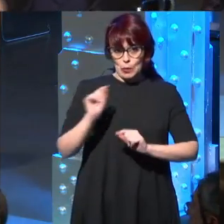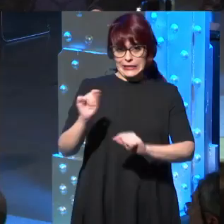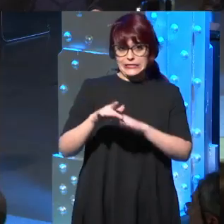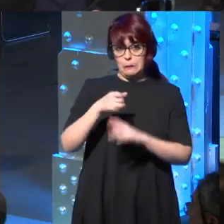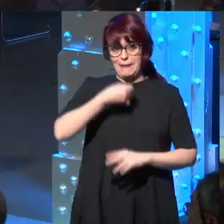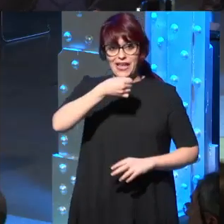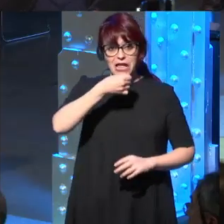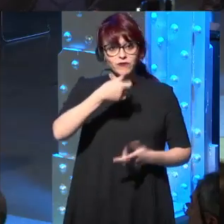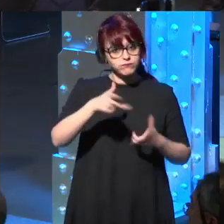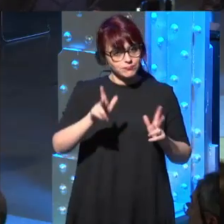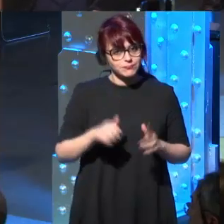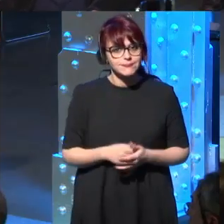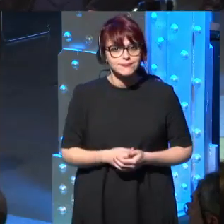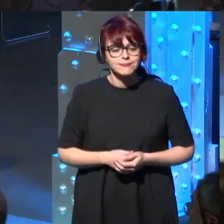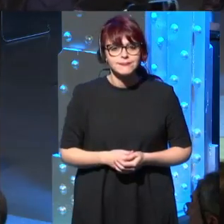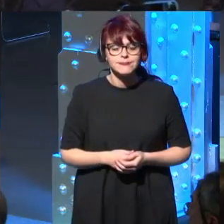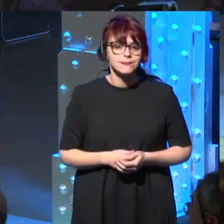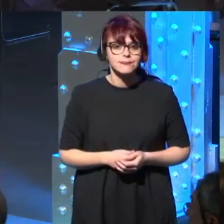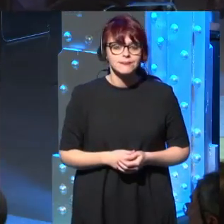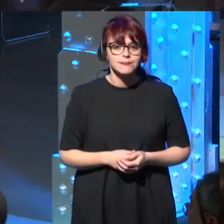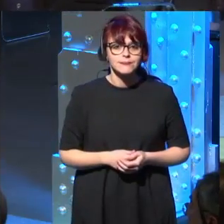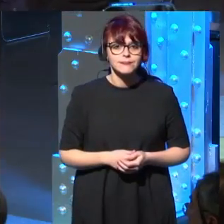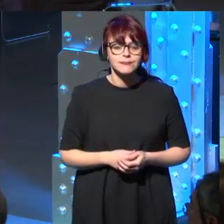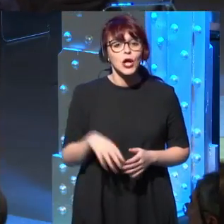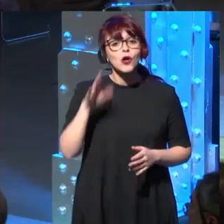Just wait for the mic, please.